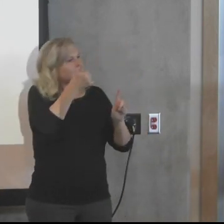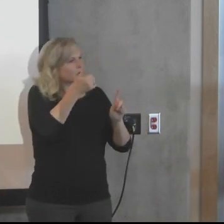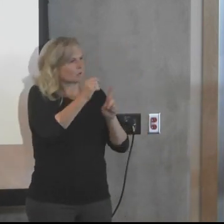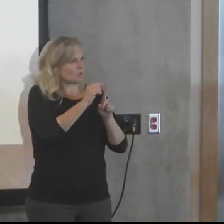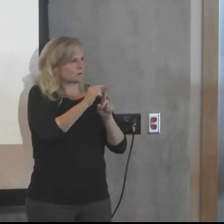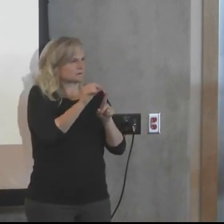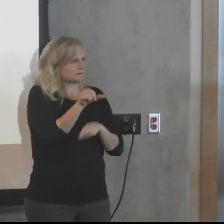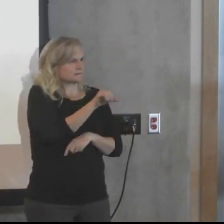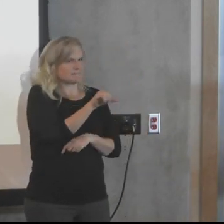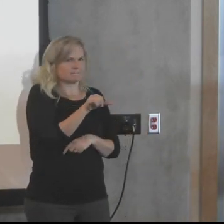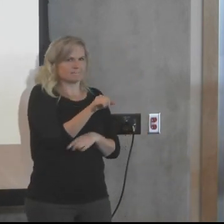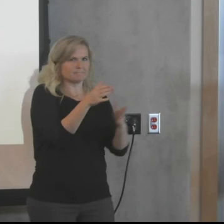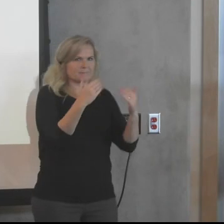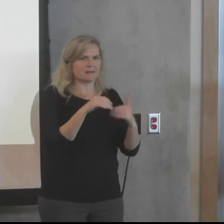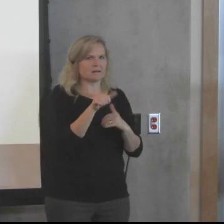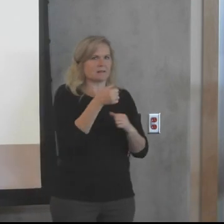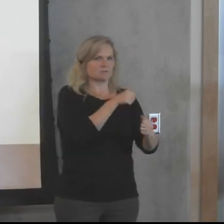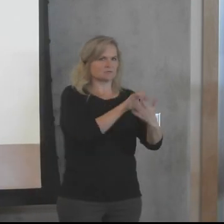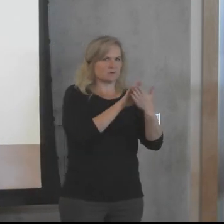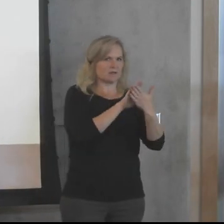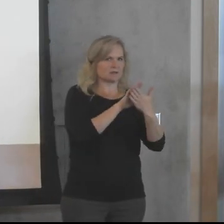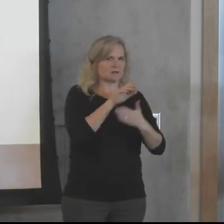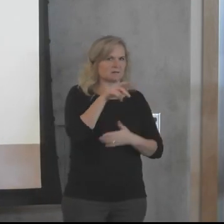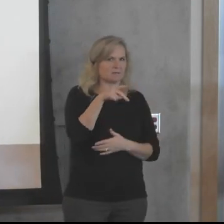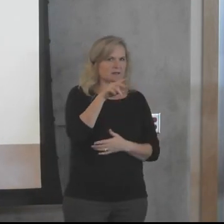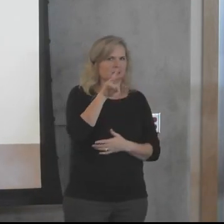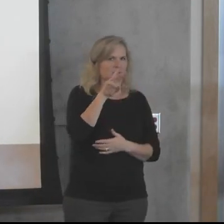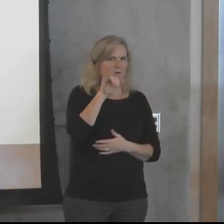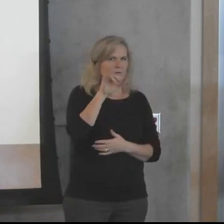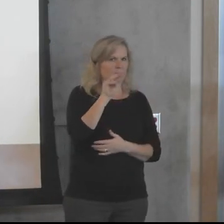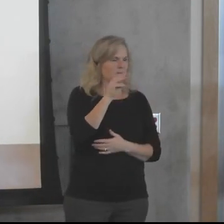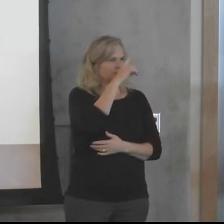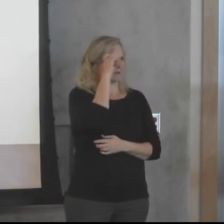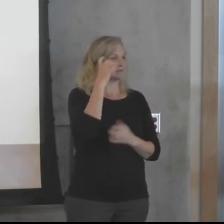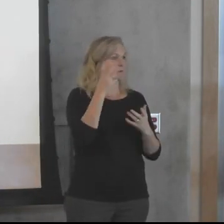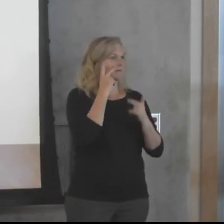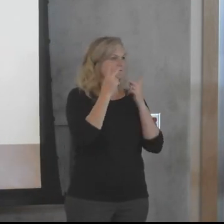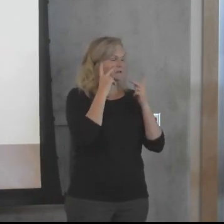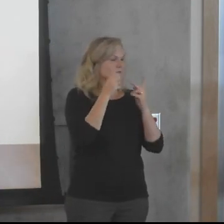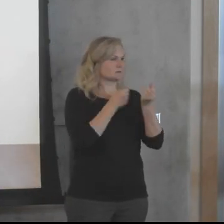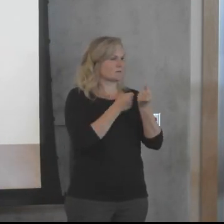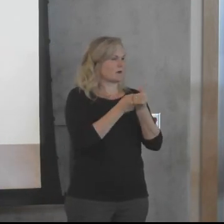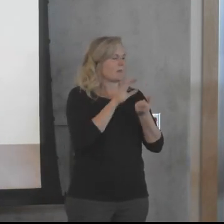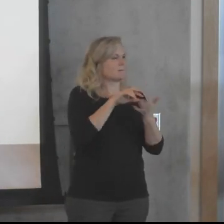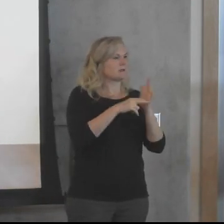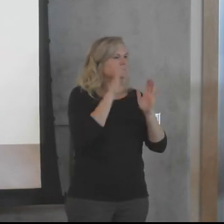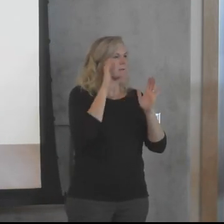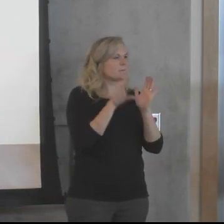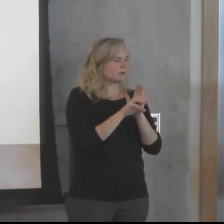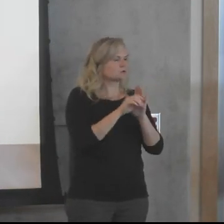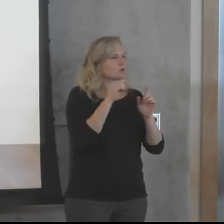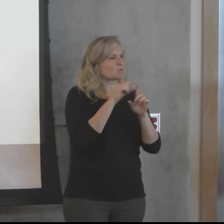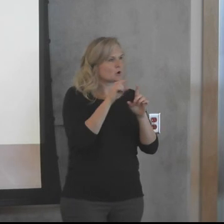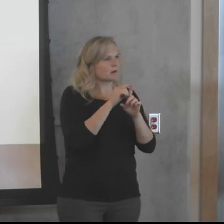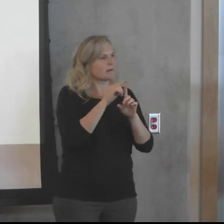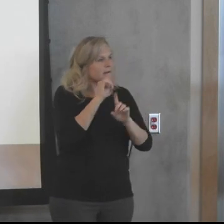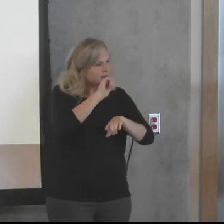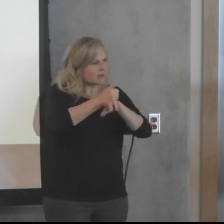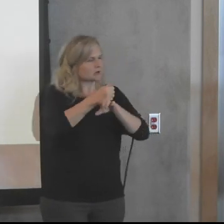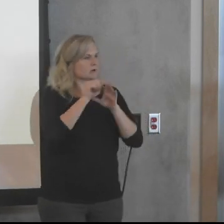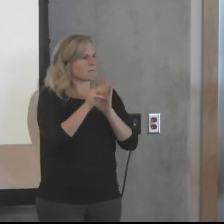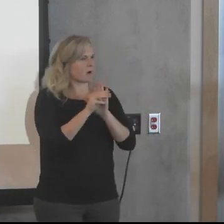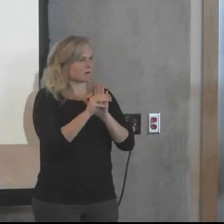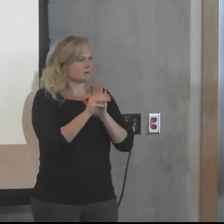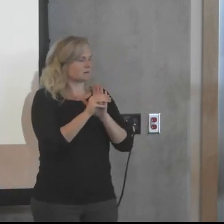And another great strategy is PWIM because of the visual support. This stands for Picture Word Induction Model, and on the